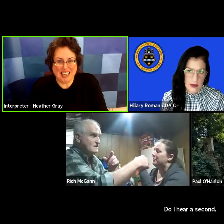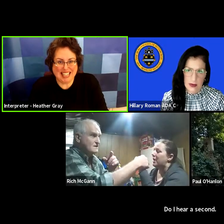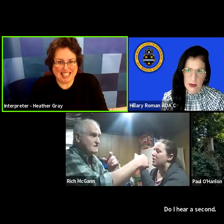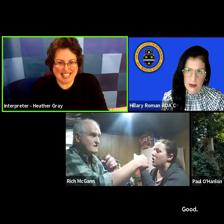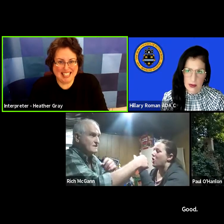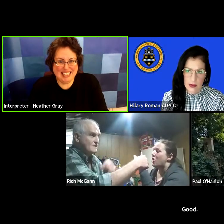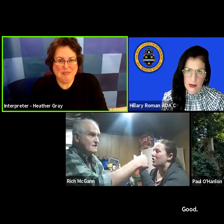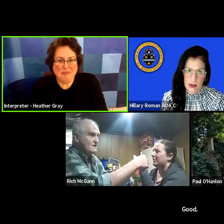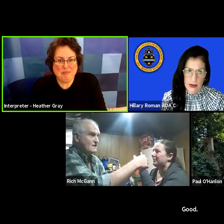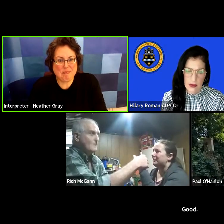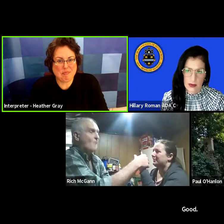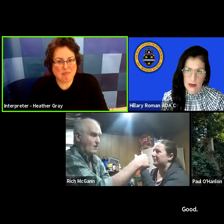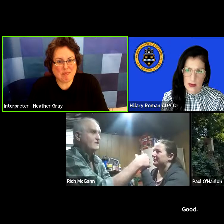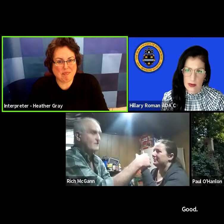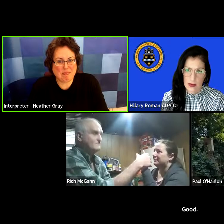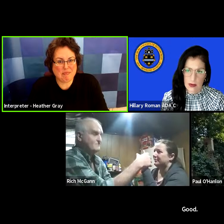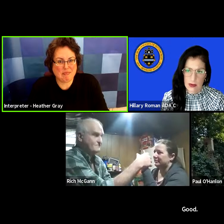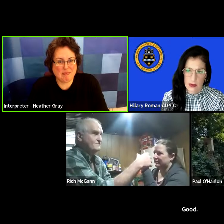All righty then.